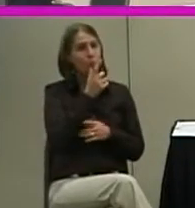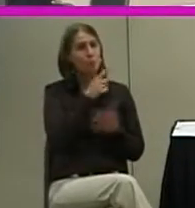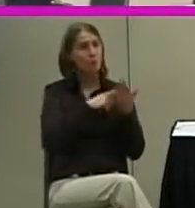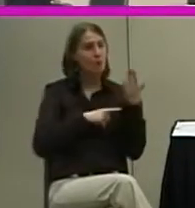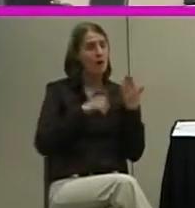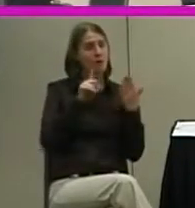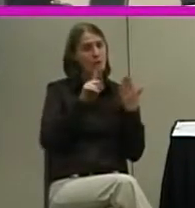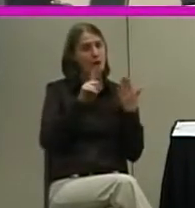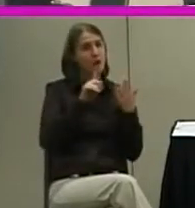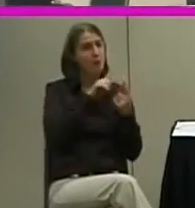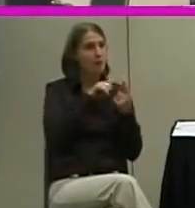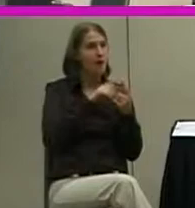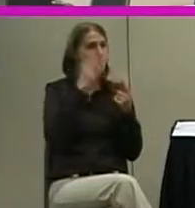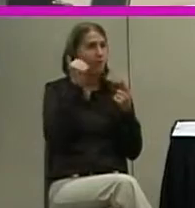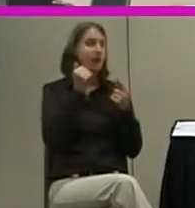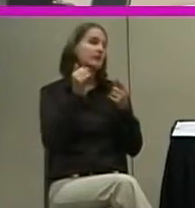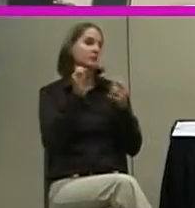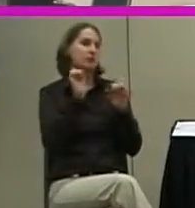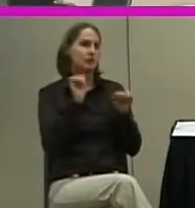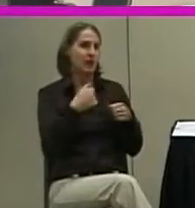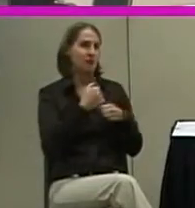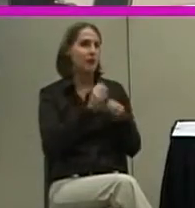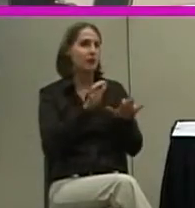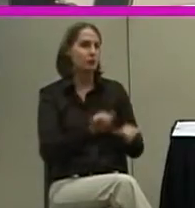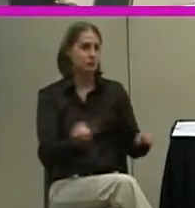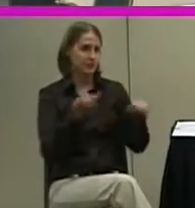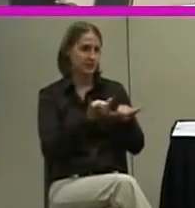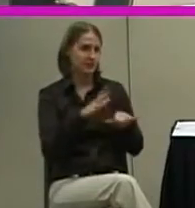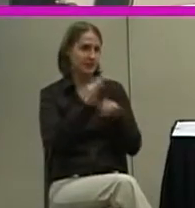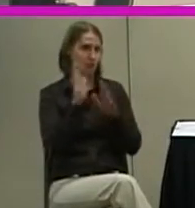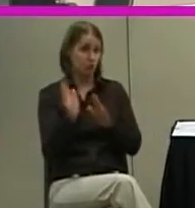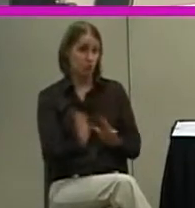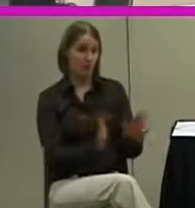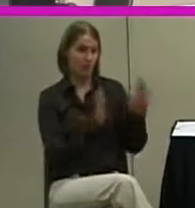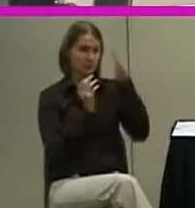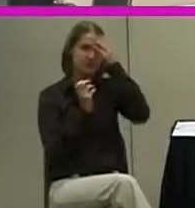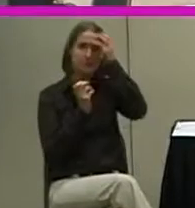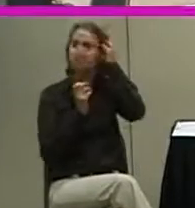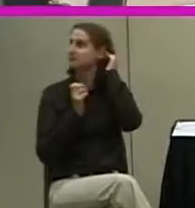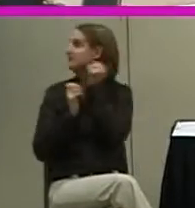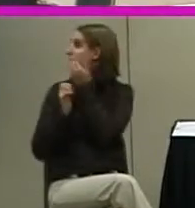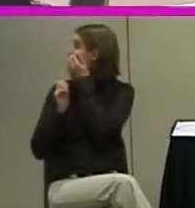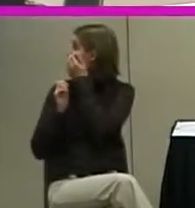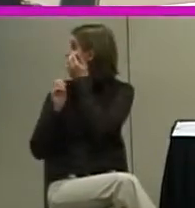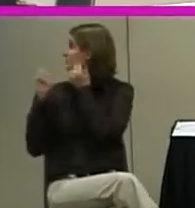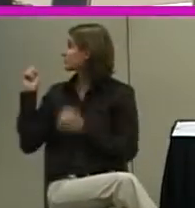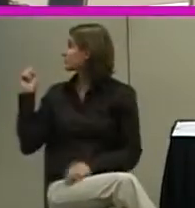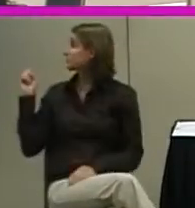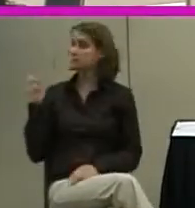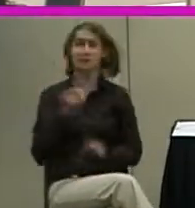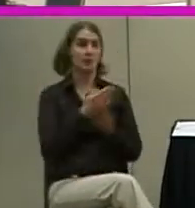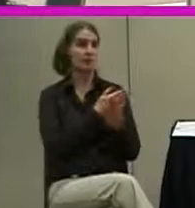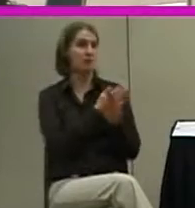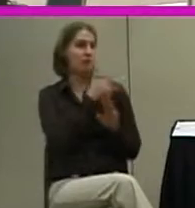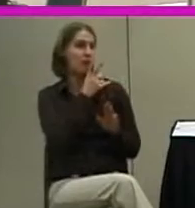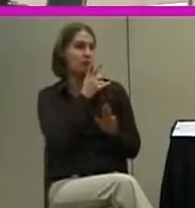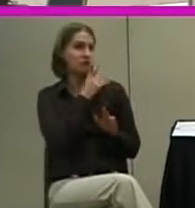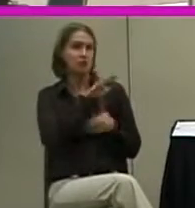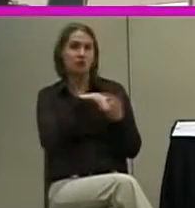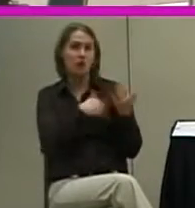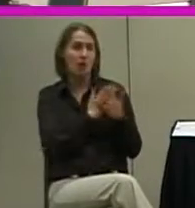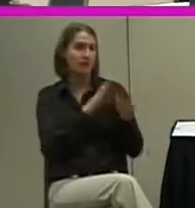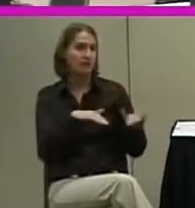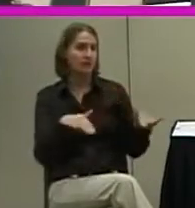why, you can now create your routines and arrangements. This one happens right before lunch with all the